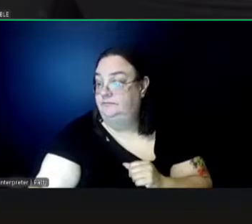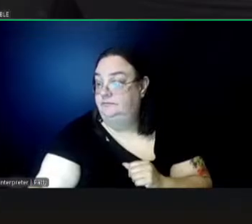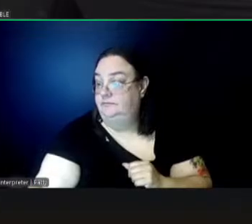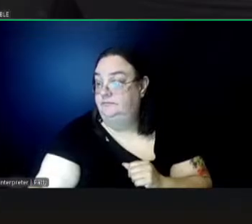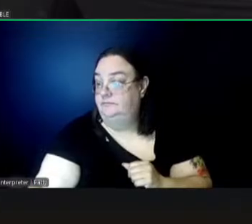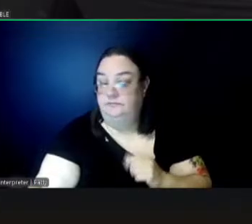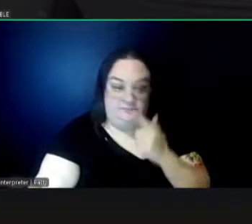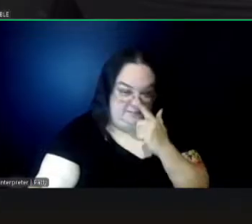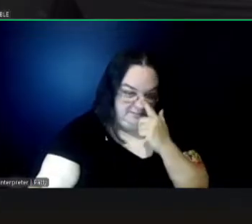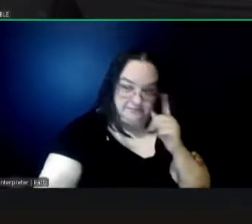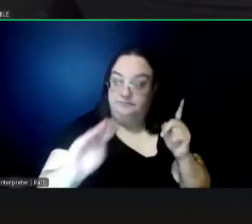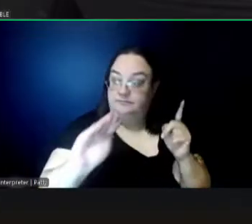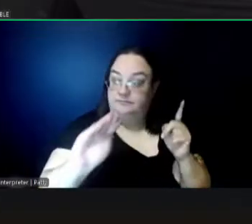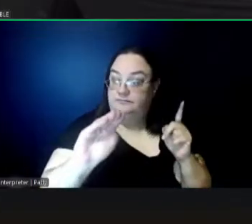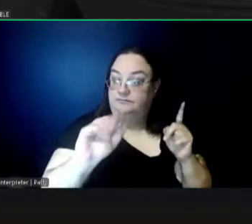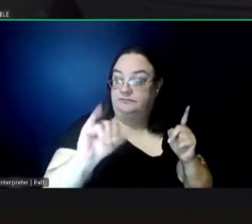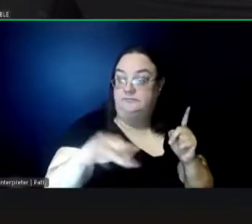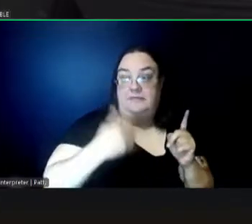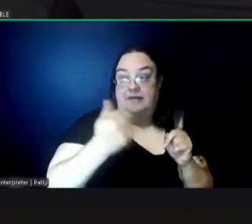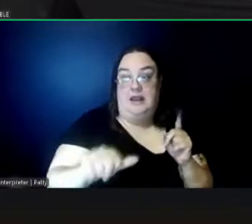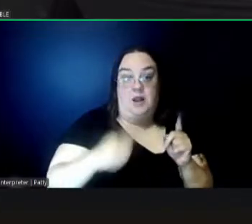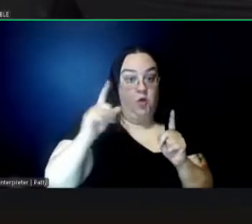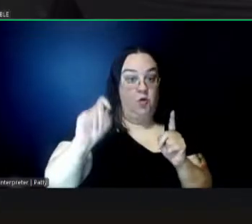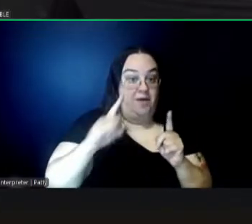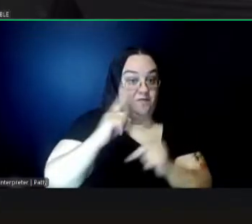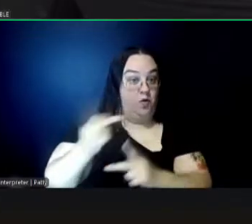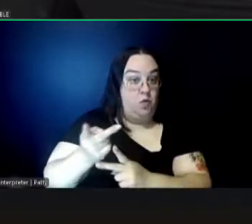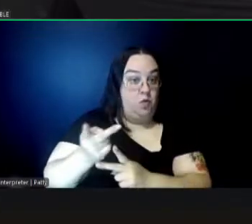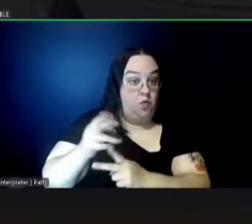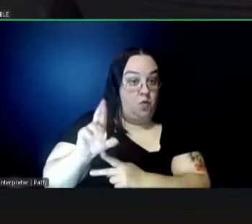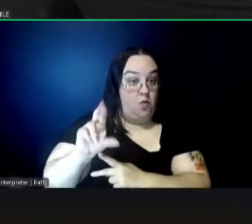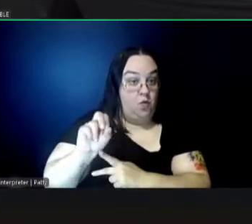Any other questions for Robin or Kelly?